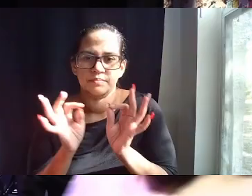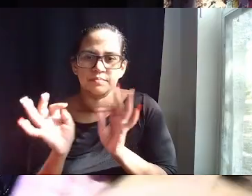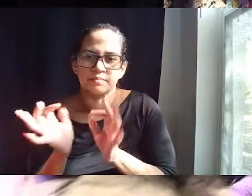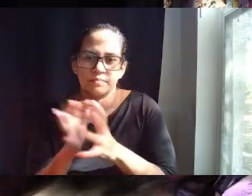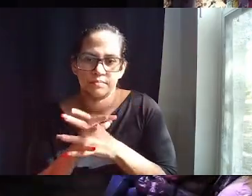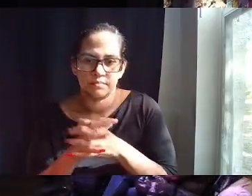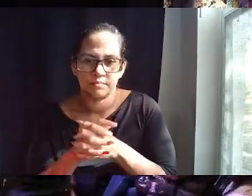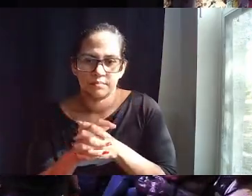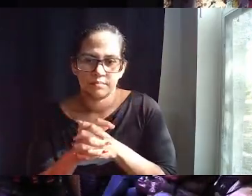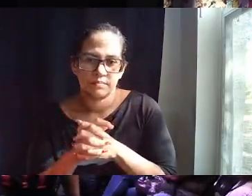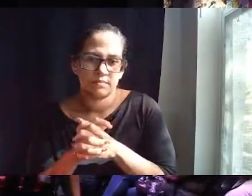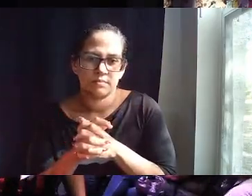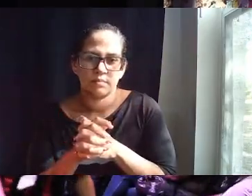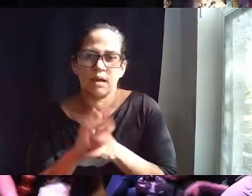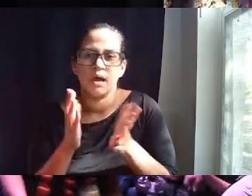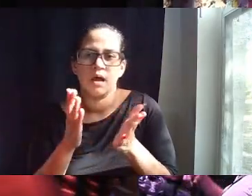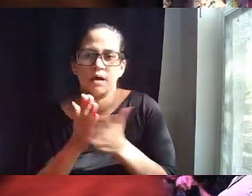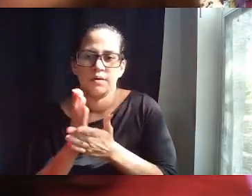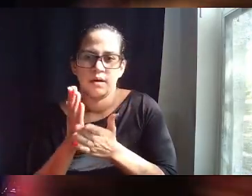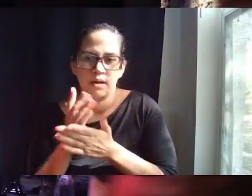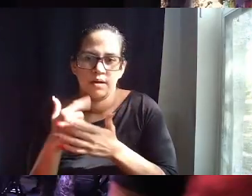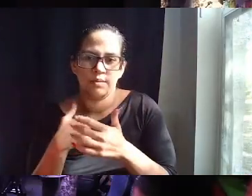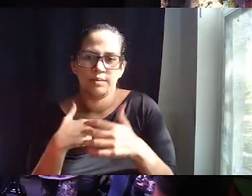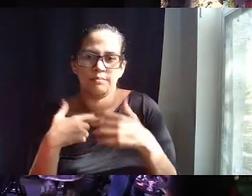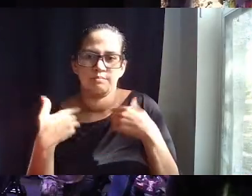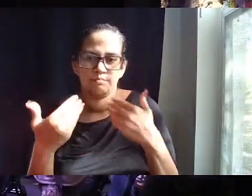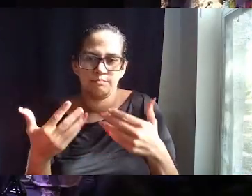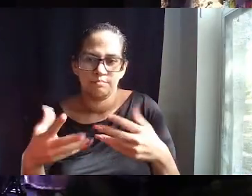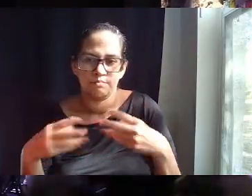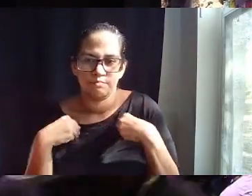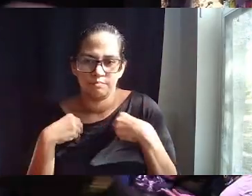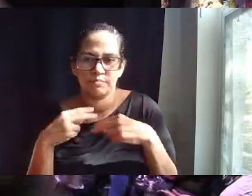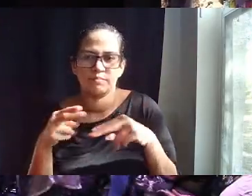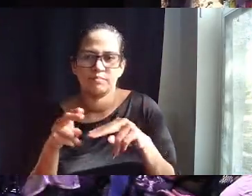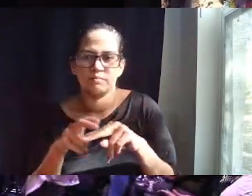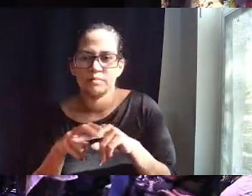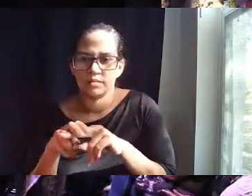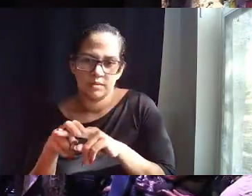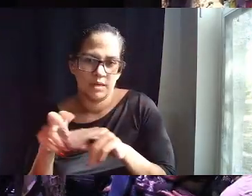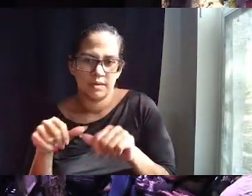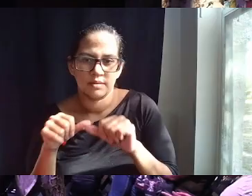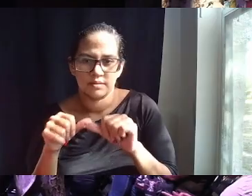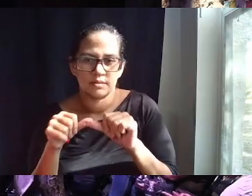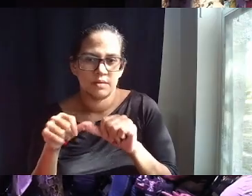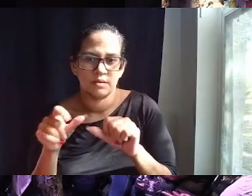All right, as we are taking our seats and continuing this magical journey.